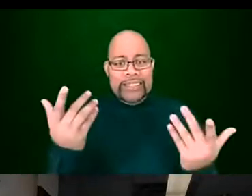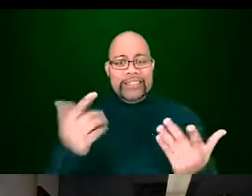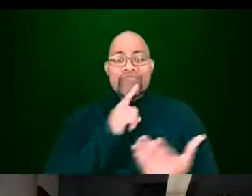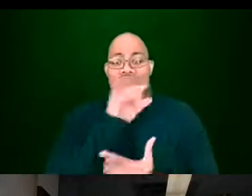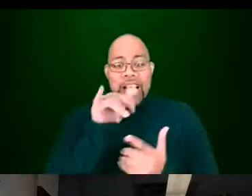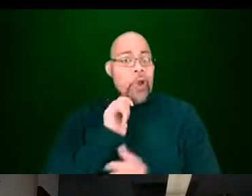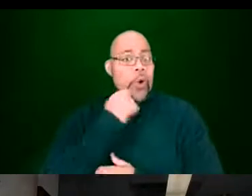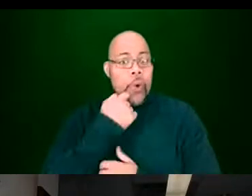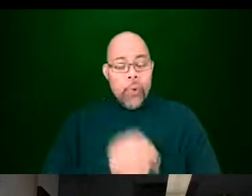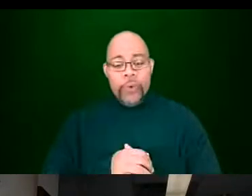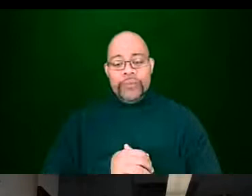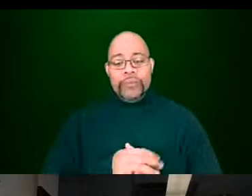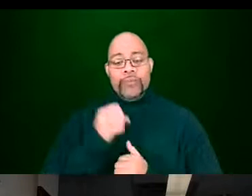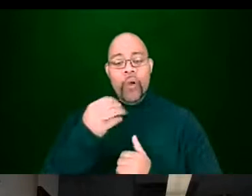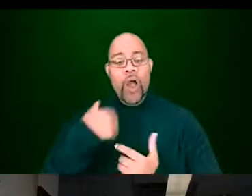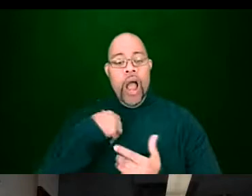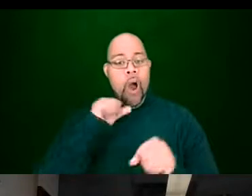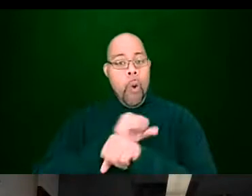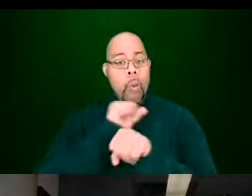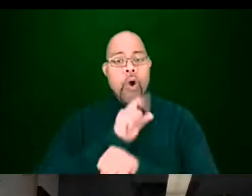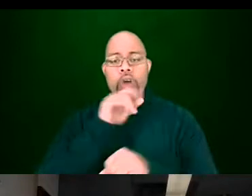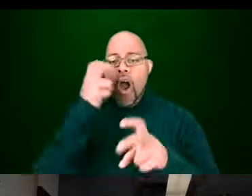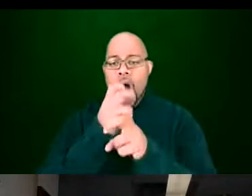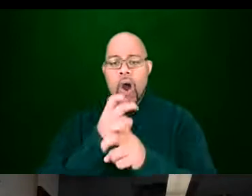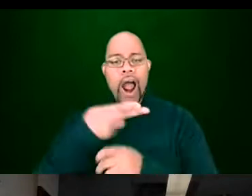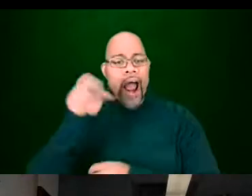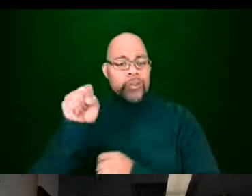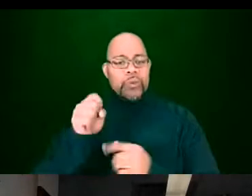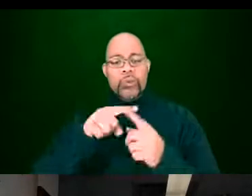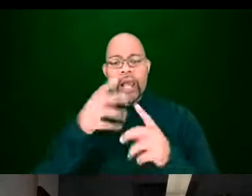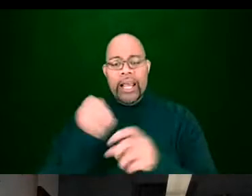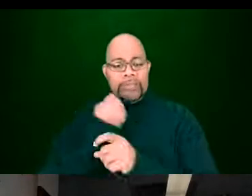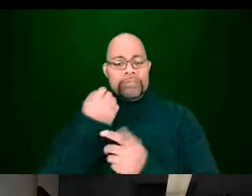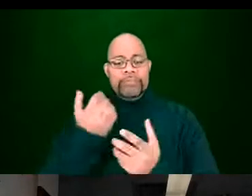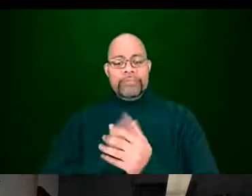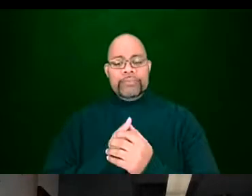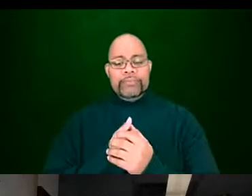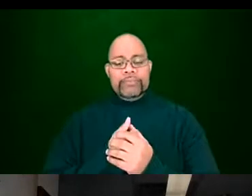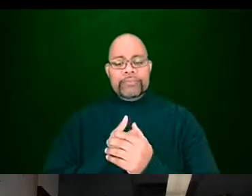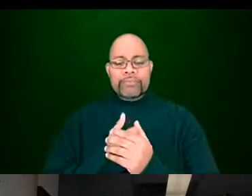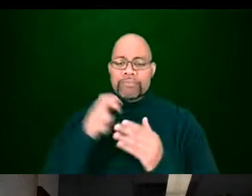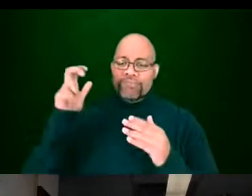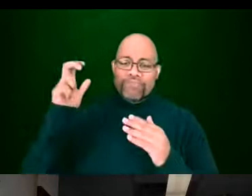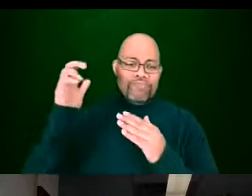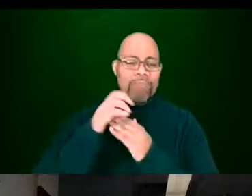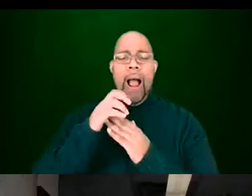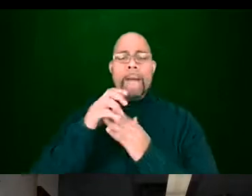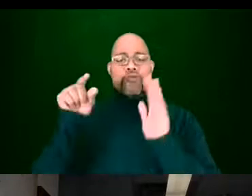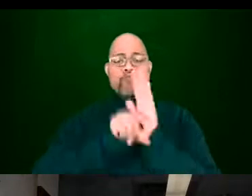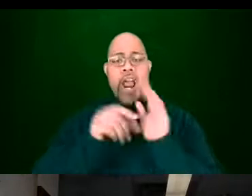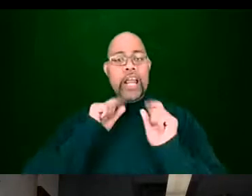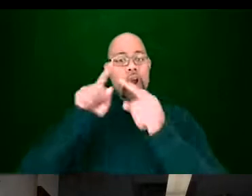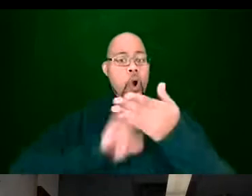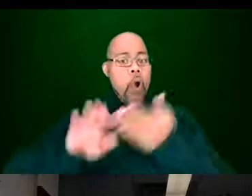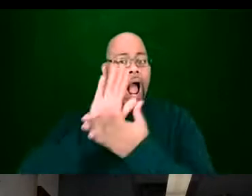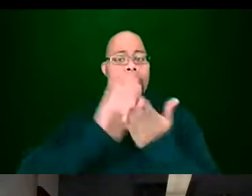really cool. So I worked really hard in high school to get top marks so I could go to college